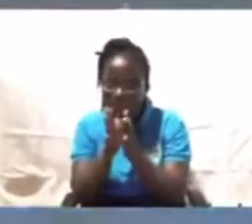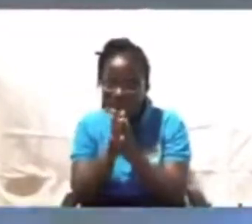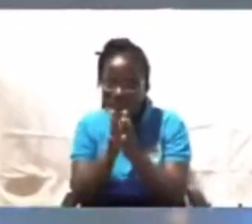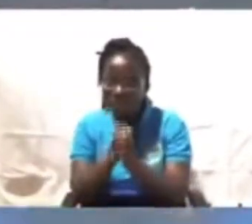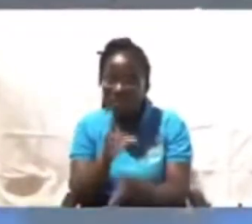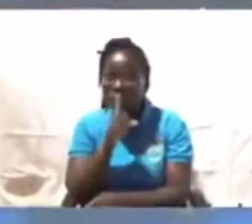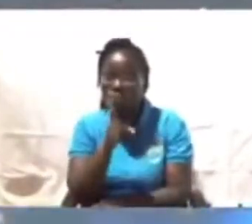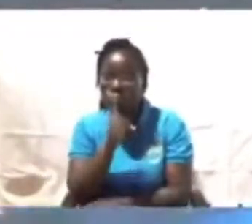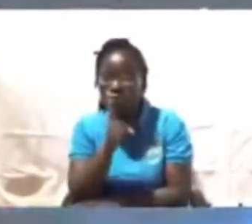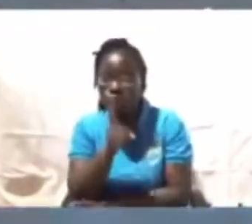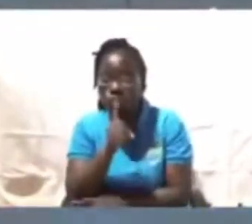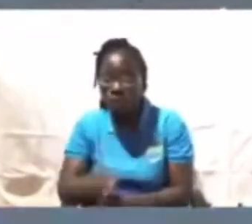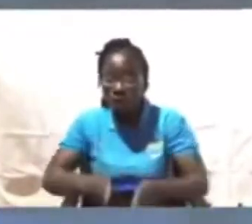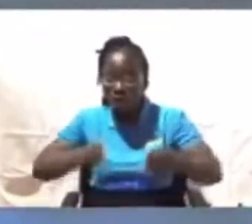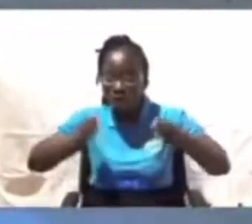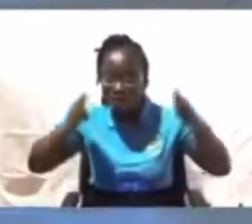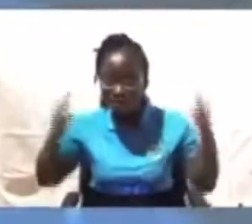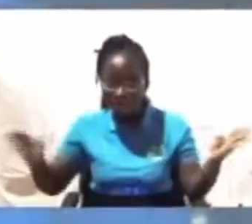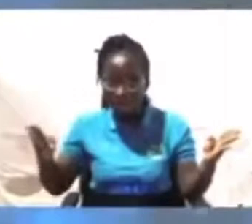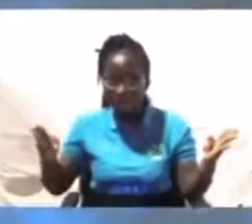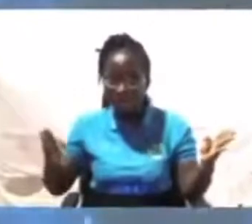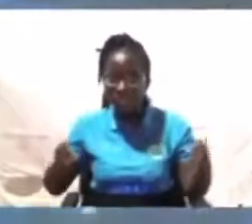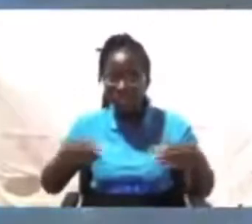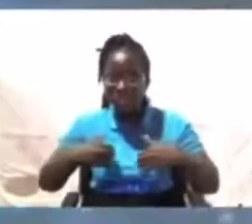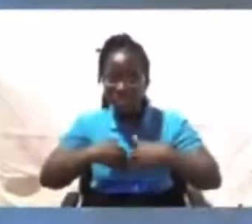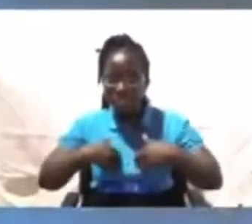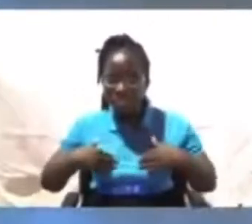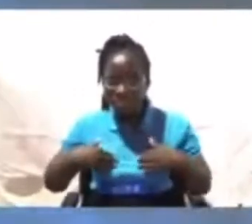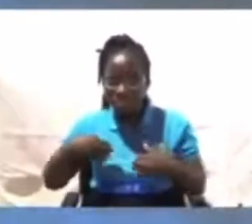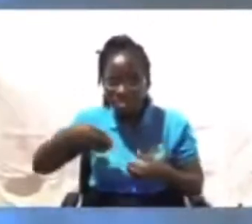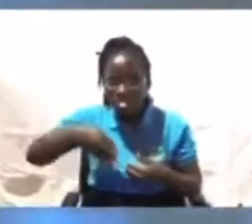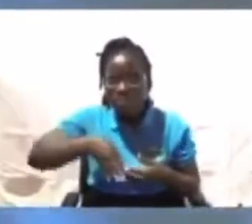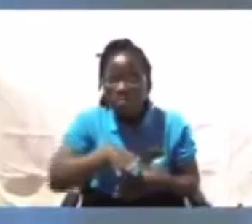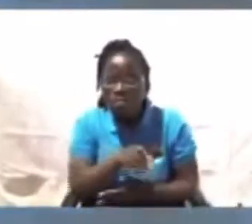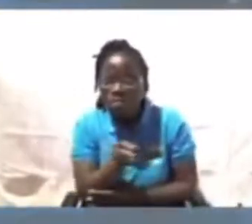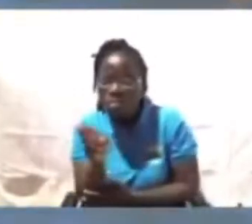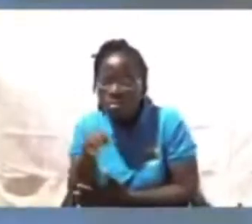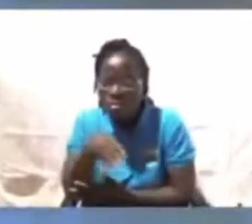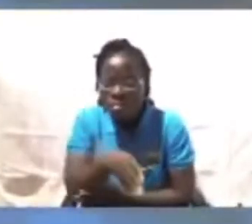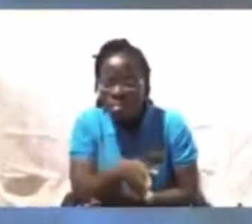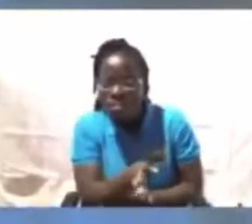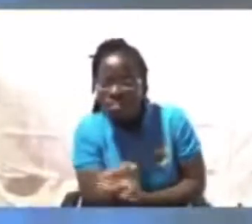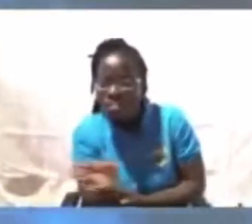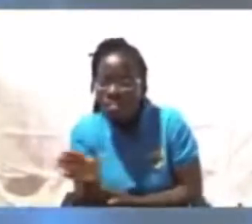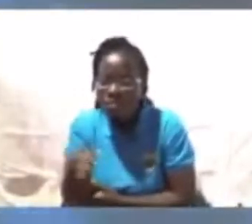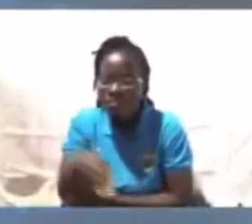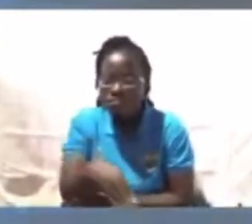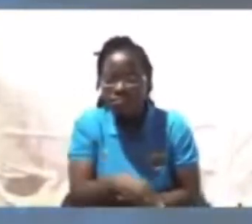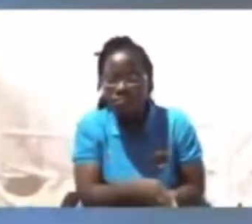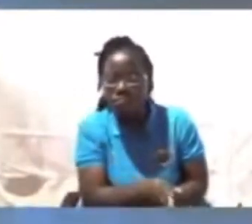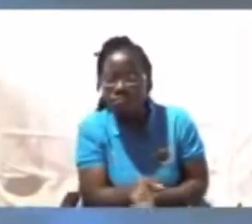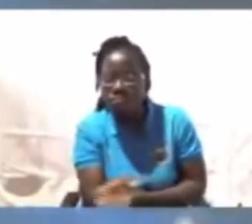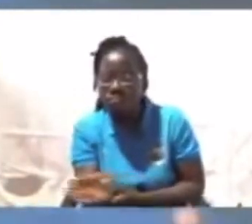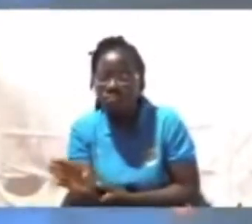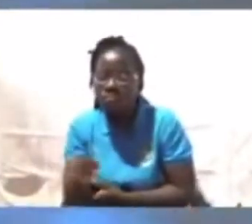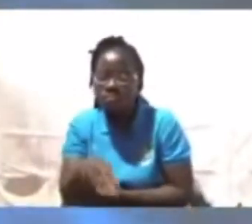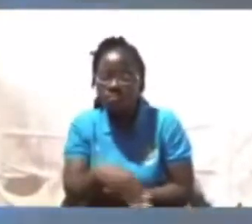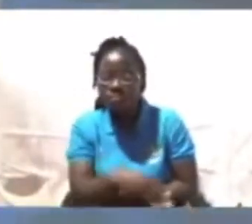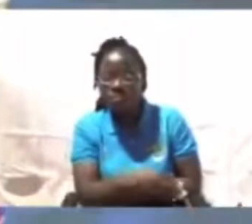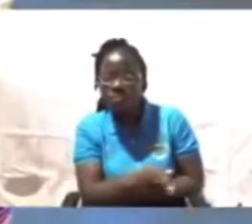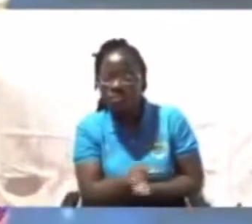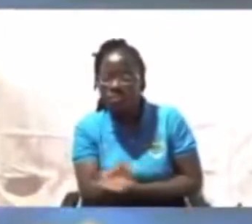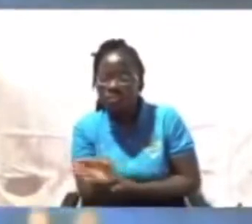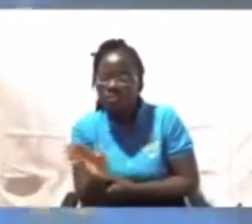oh, Cassabi. Me name the thing, near your yellow, any black, or one in Summon or Tao.